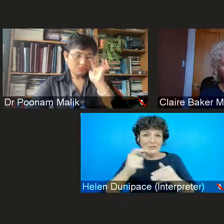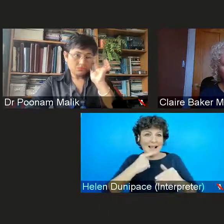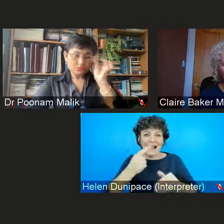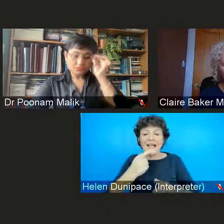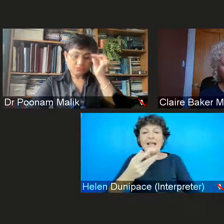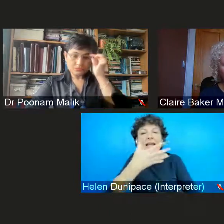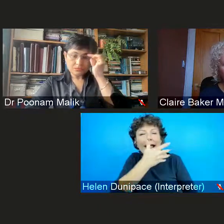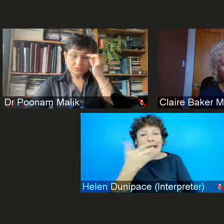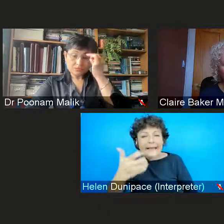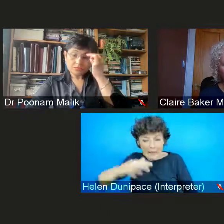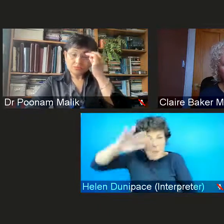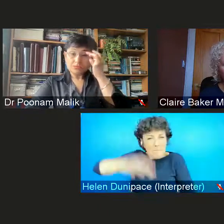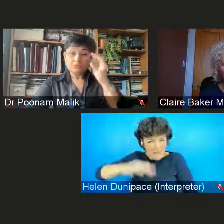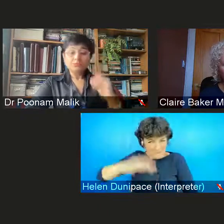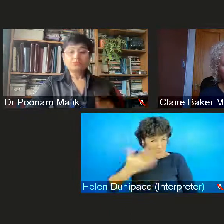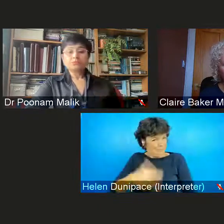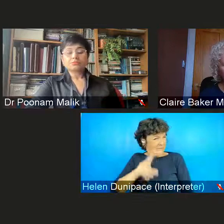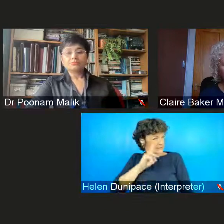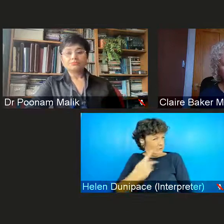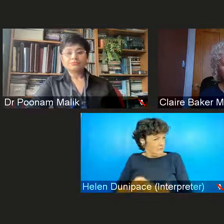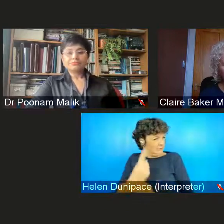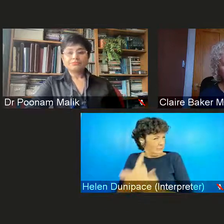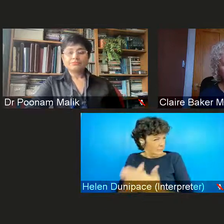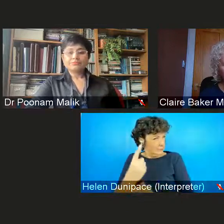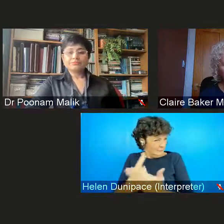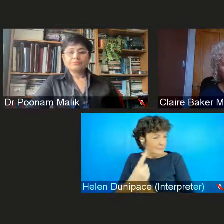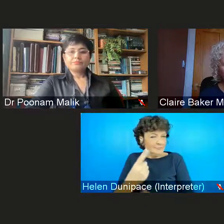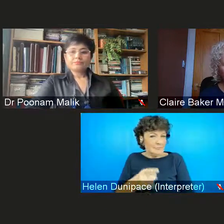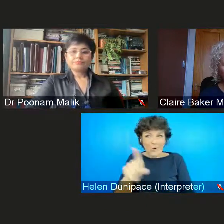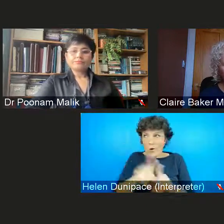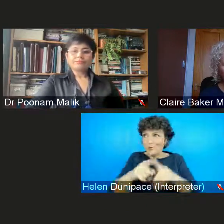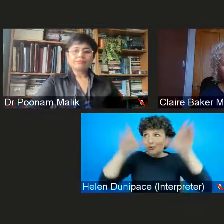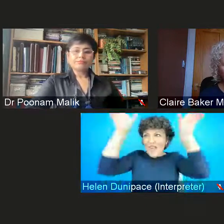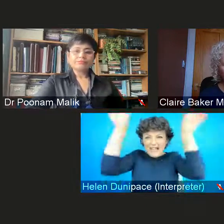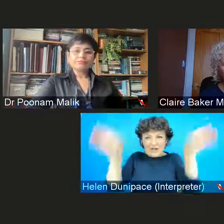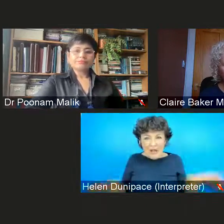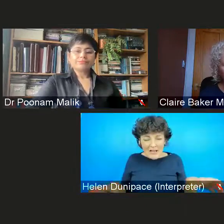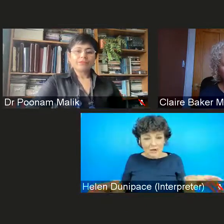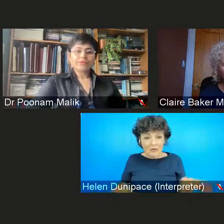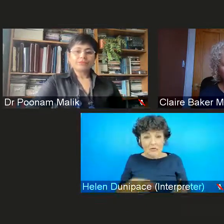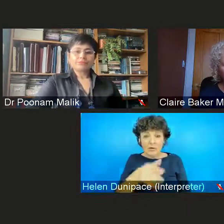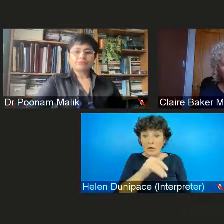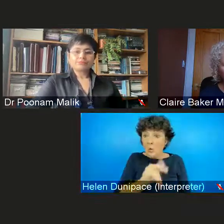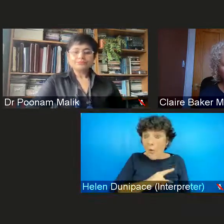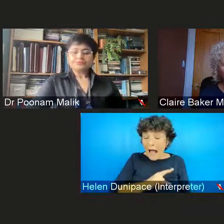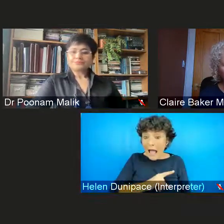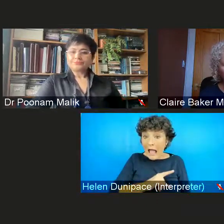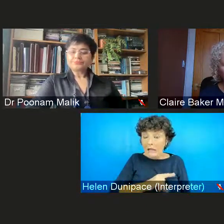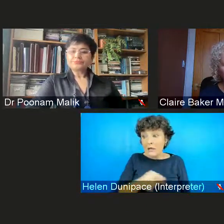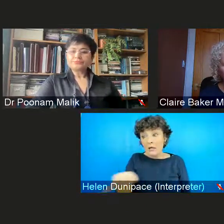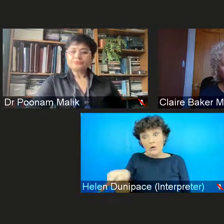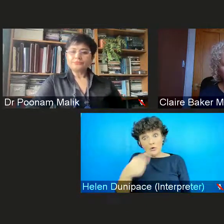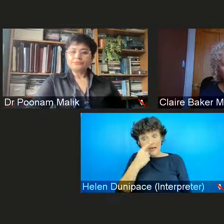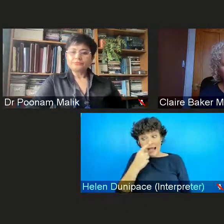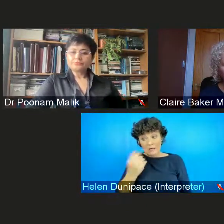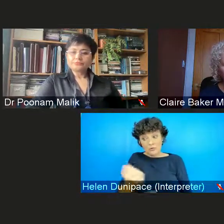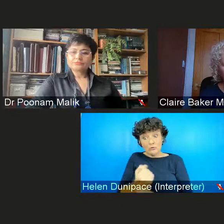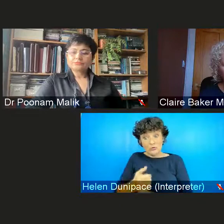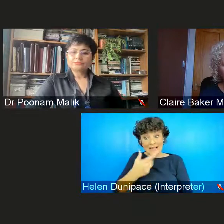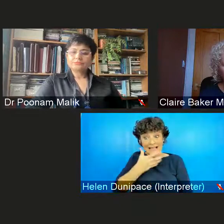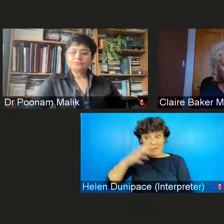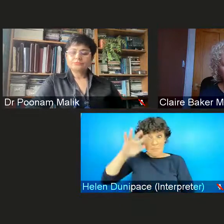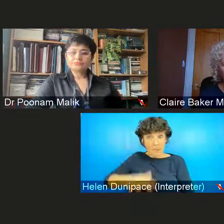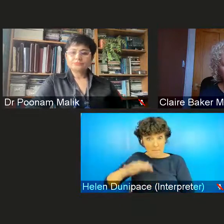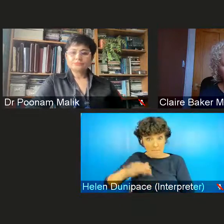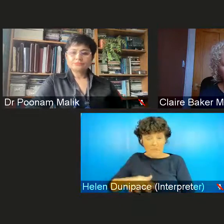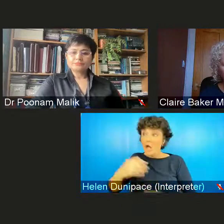agenda, which is coming up as well. And that's a triple win area, because you can get emissions down, you can address energy poverty, and you